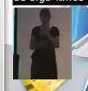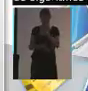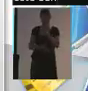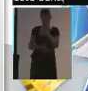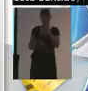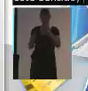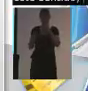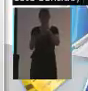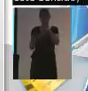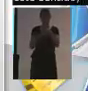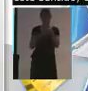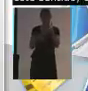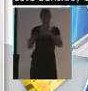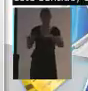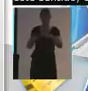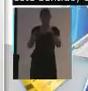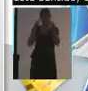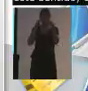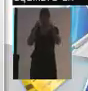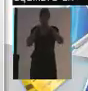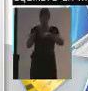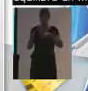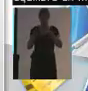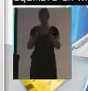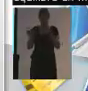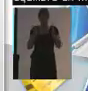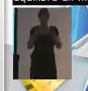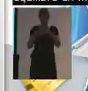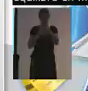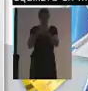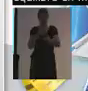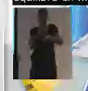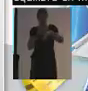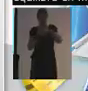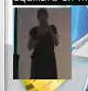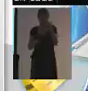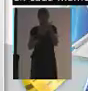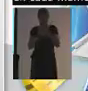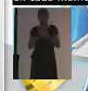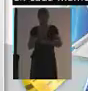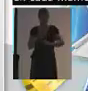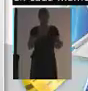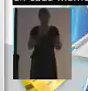can go in that sense, keeping balance in movements in which we are only